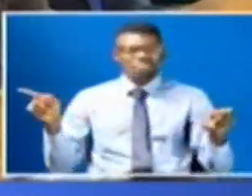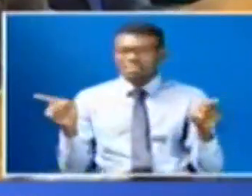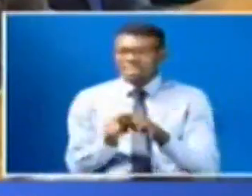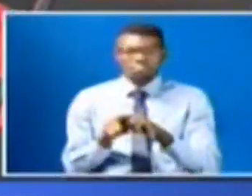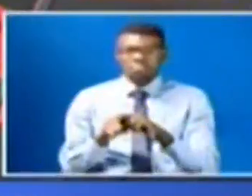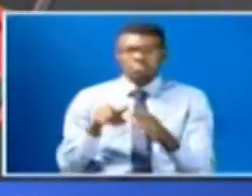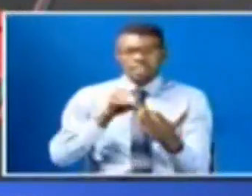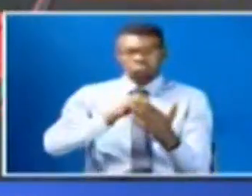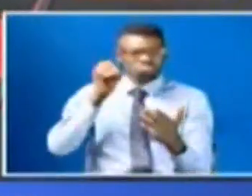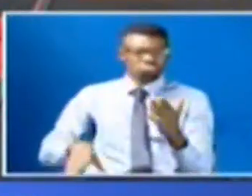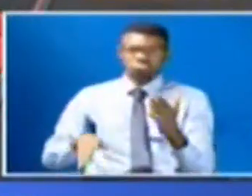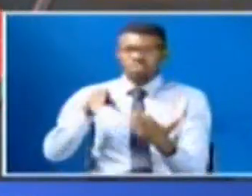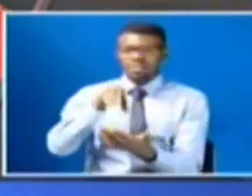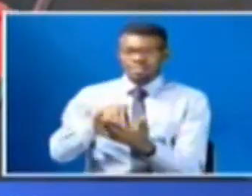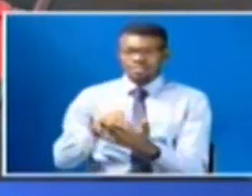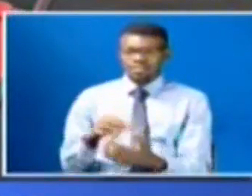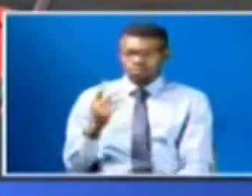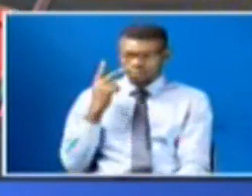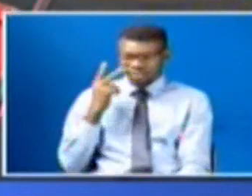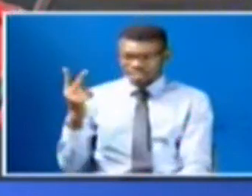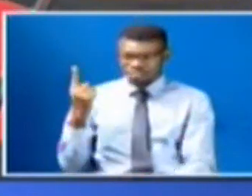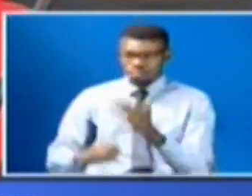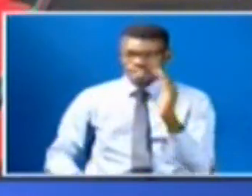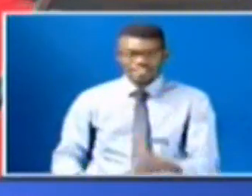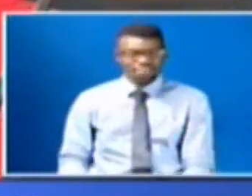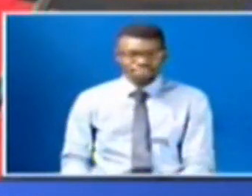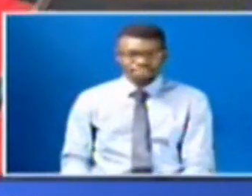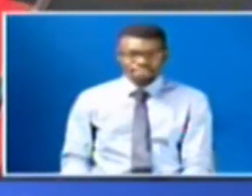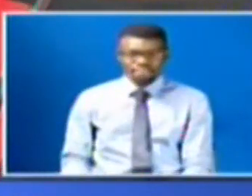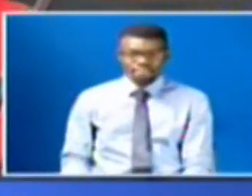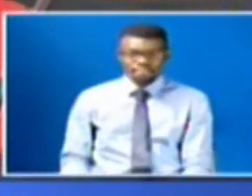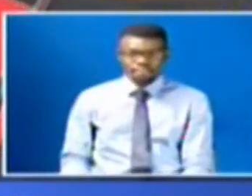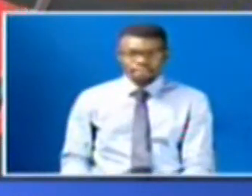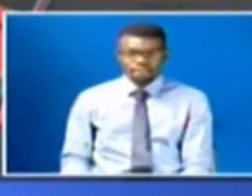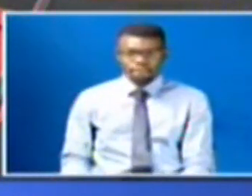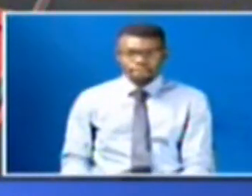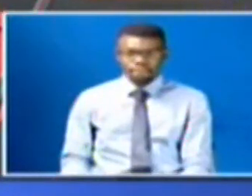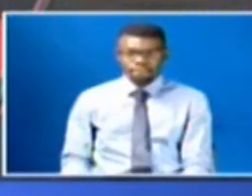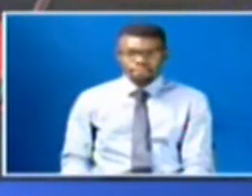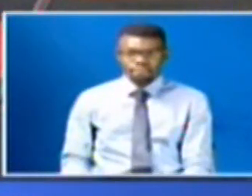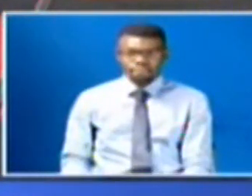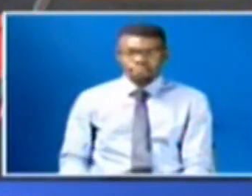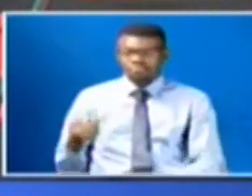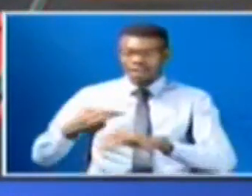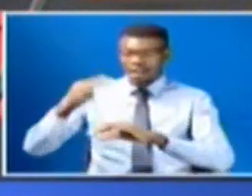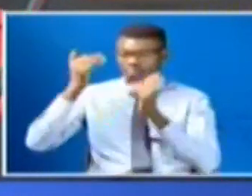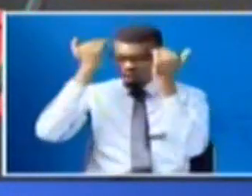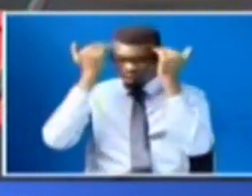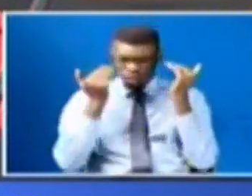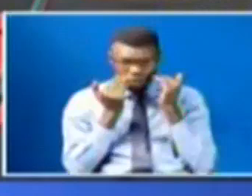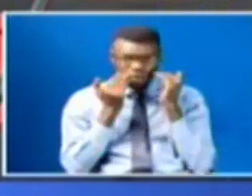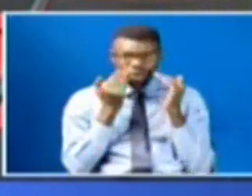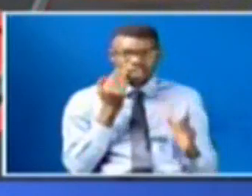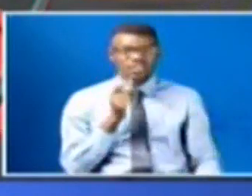final hopes. Our view, therefore, is, sadly, the proceedings before the High Court were